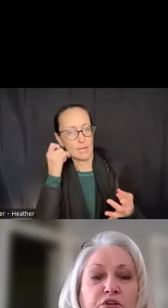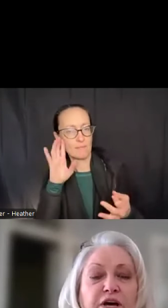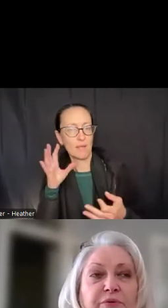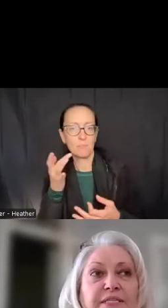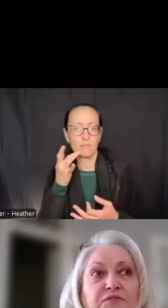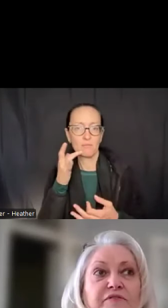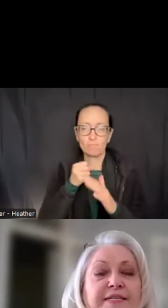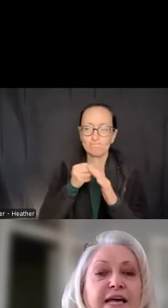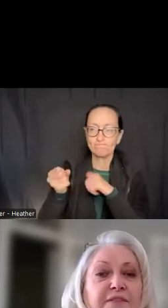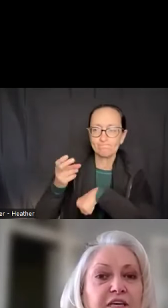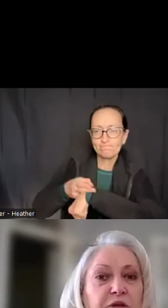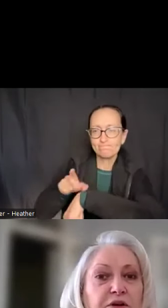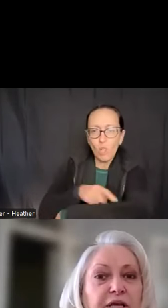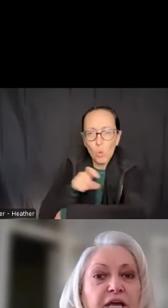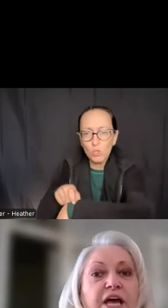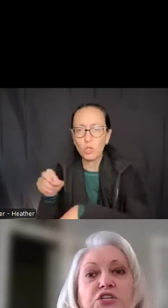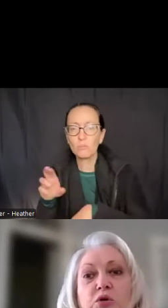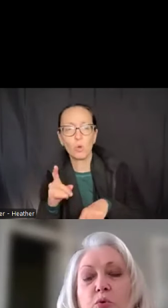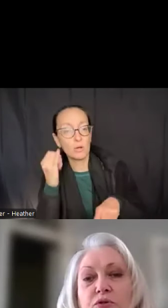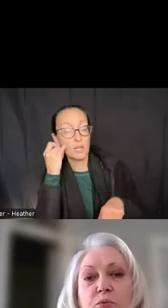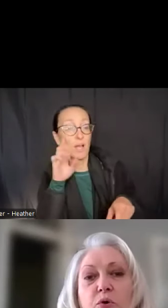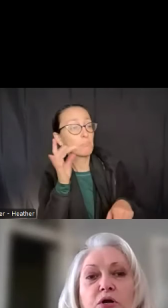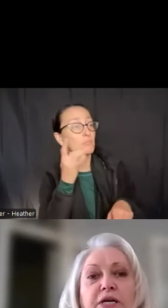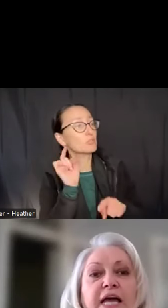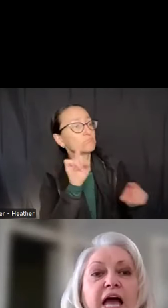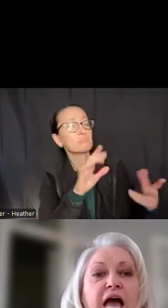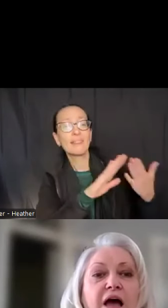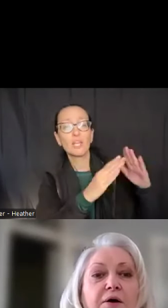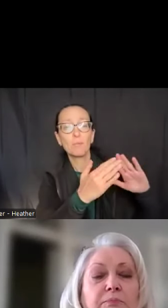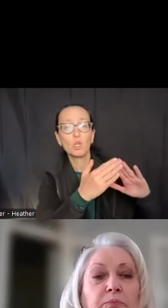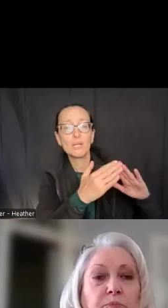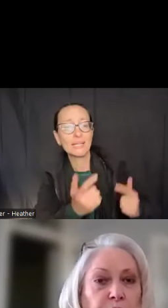whether you want to try to receive services out in the community. Do you want to work?